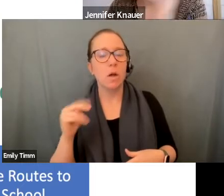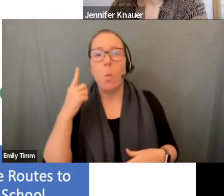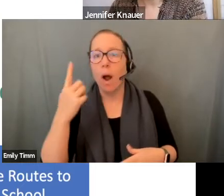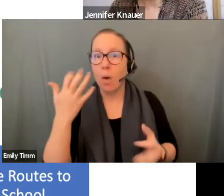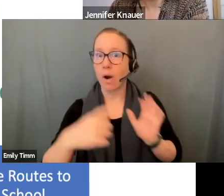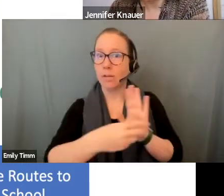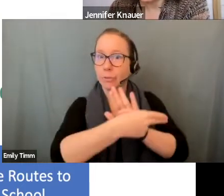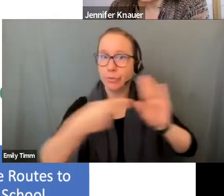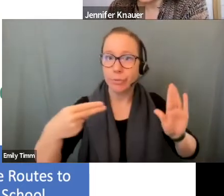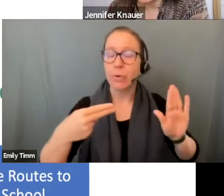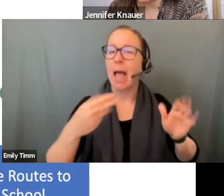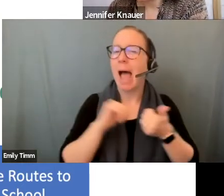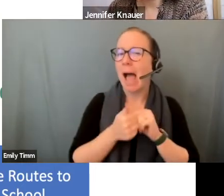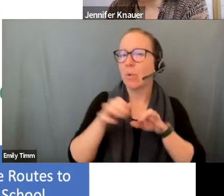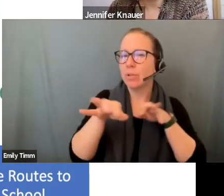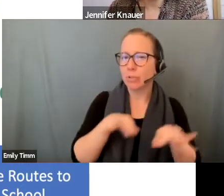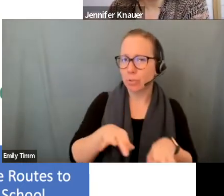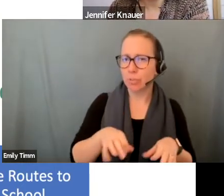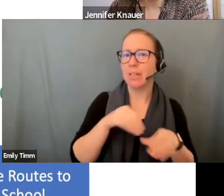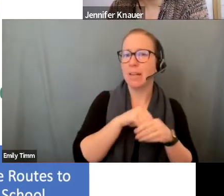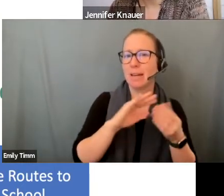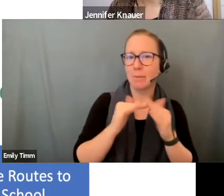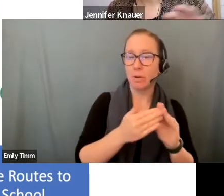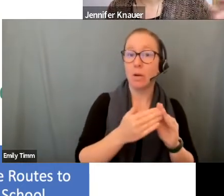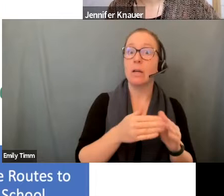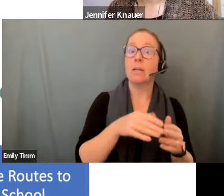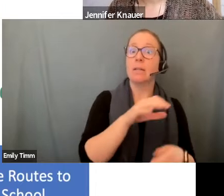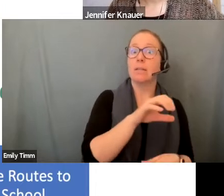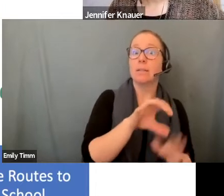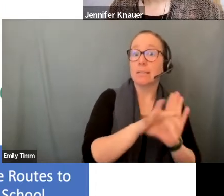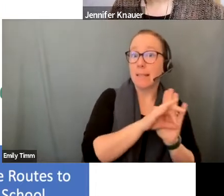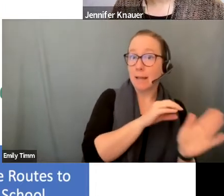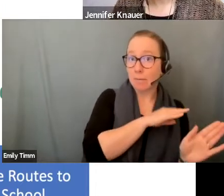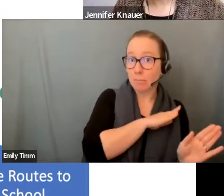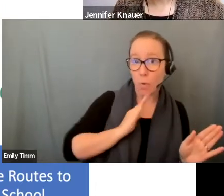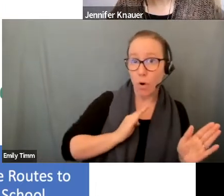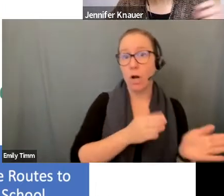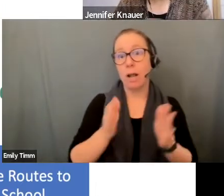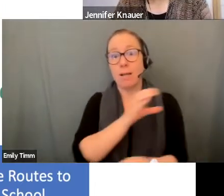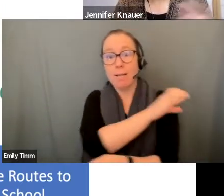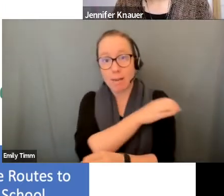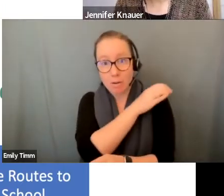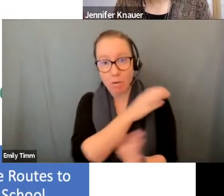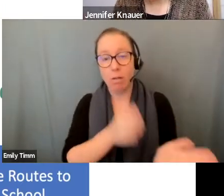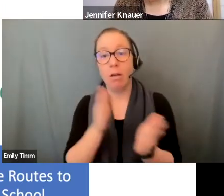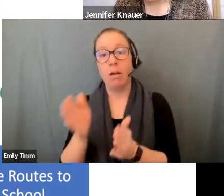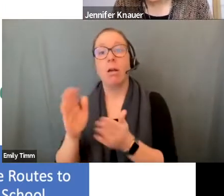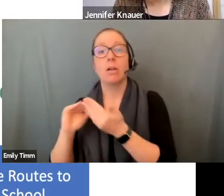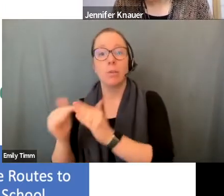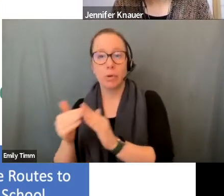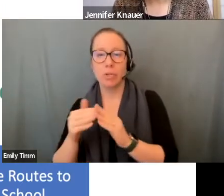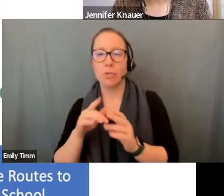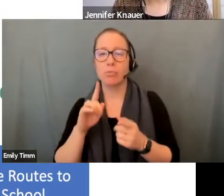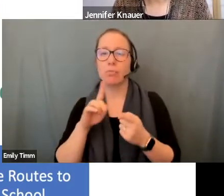in a community, there's so many different roles from select board to clinical to community-based to contribute to that